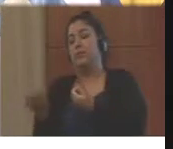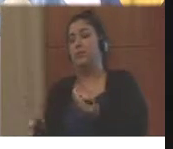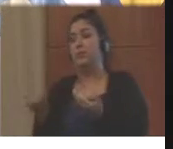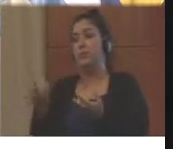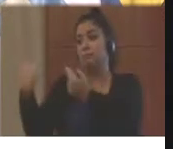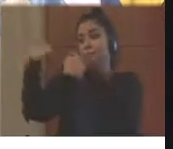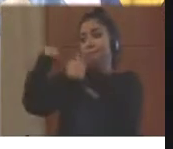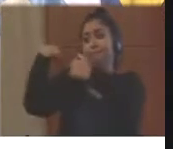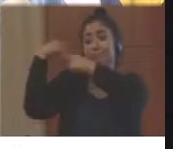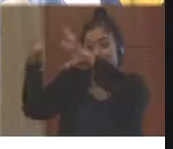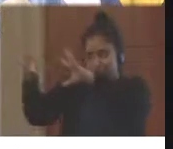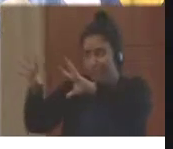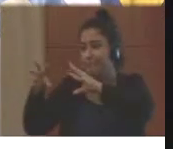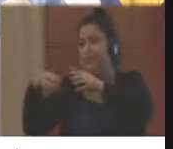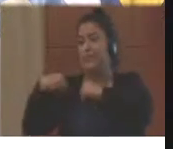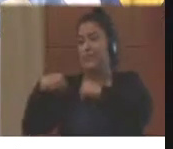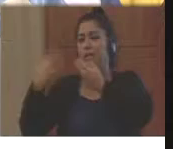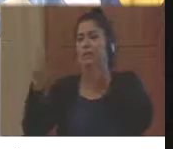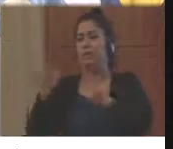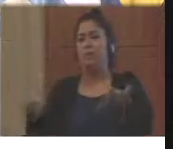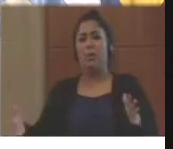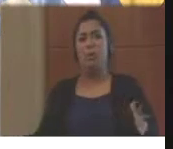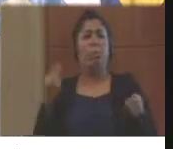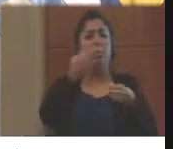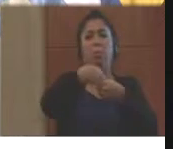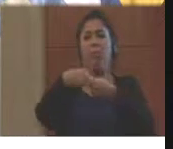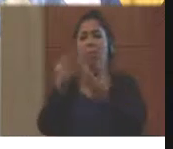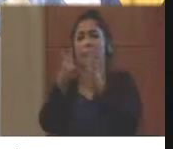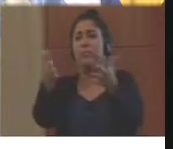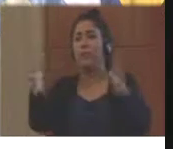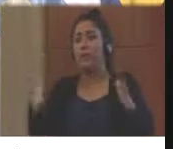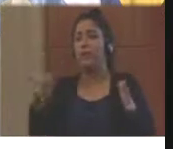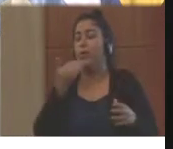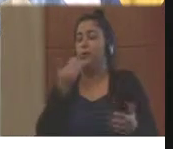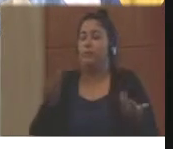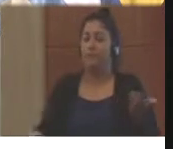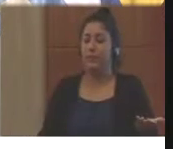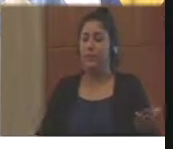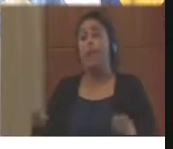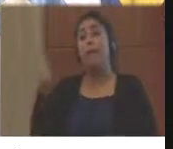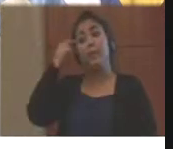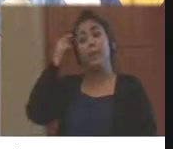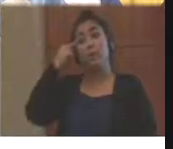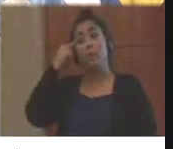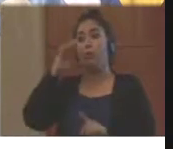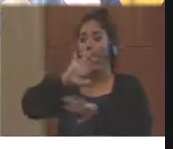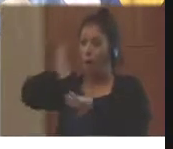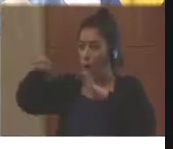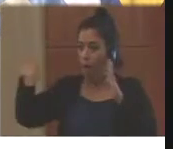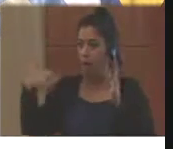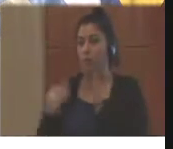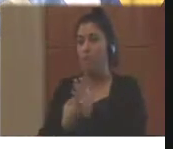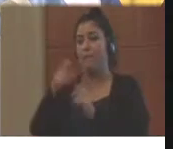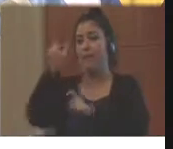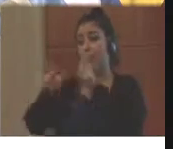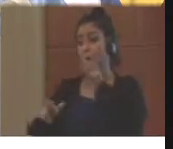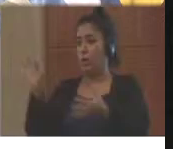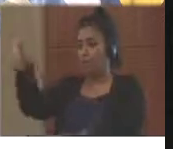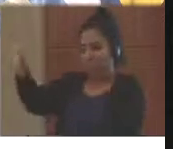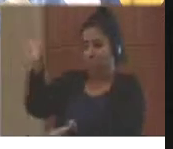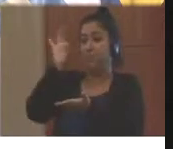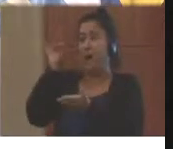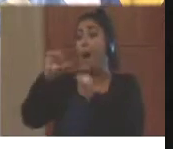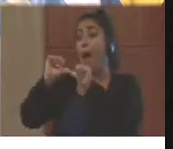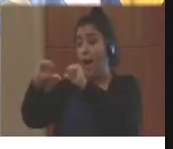have to do a lot of work in that area, and that's the key. Parliamentary participation is fundamental in this